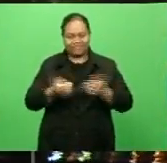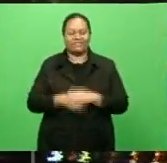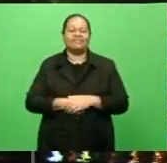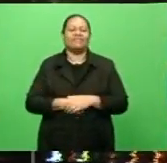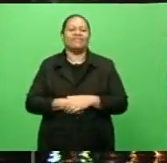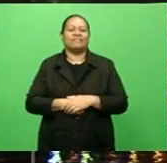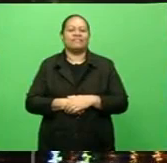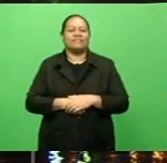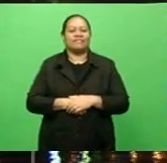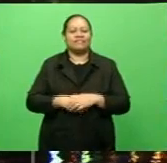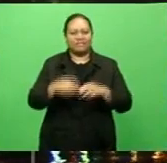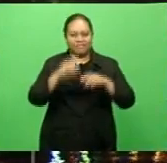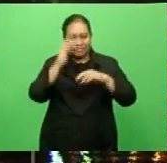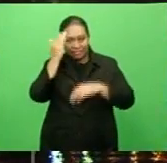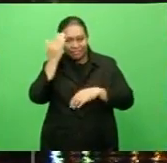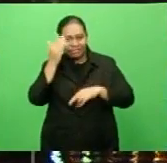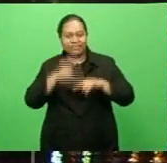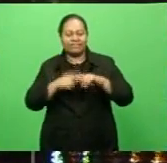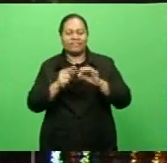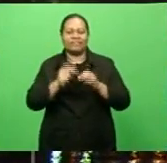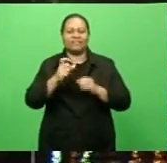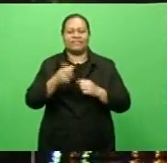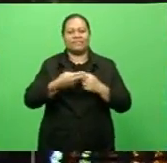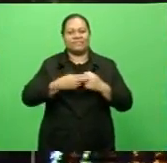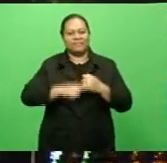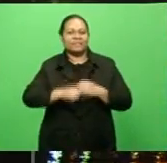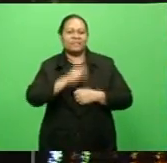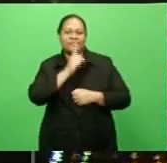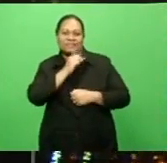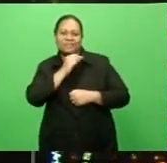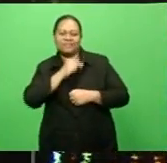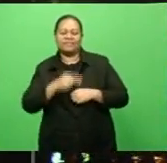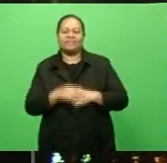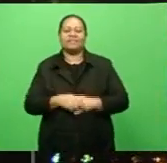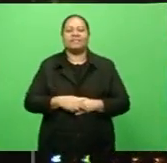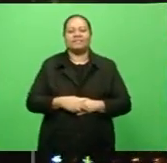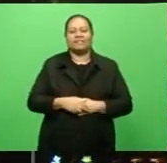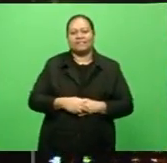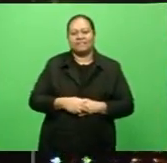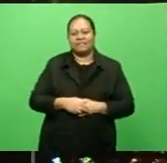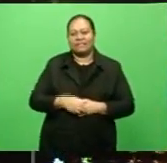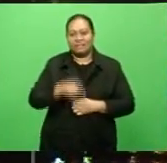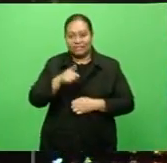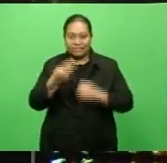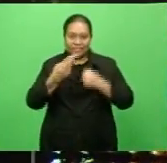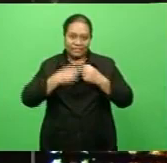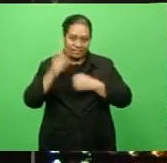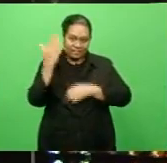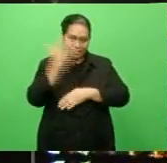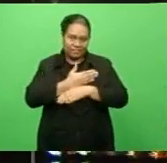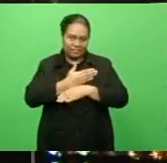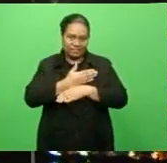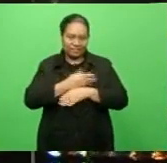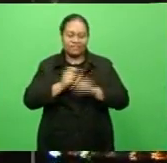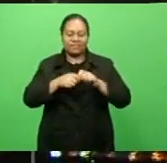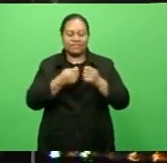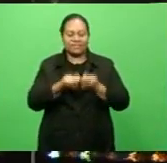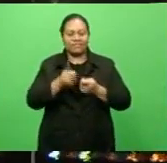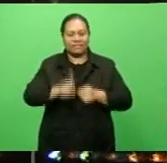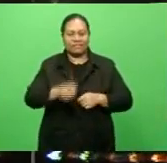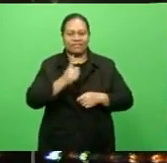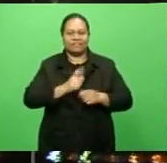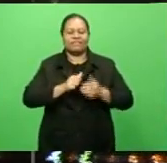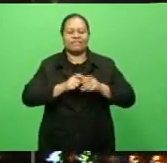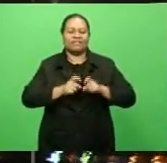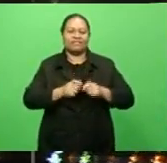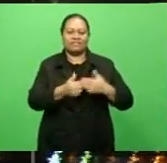fbcnews@fbc.com.fj, via Facebook page FBC News and Twitter @FBC_news. That's your news for tonight. From the team and I, have a safe and